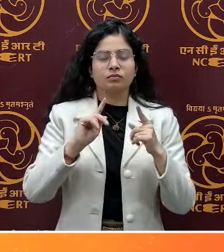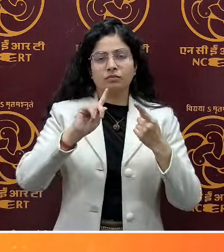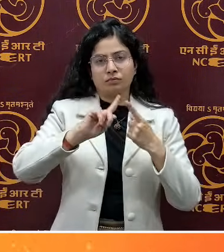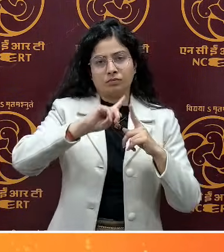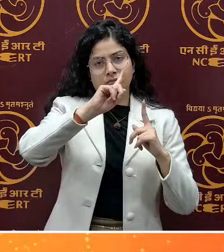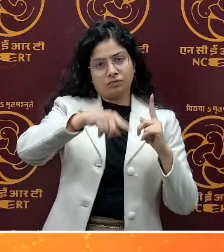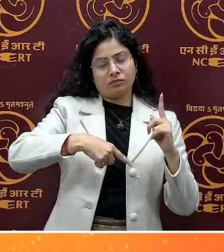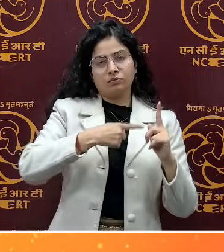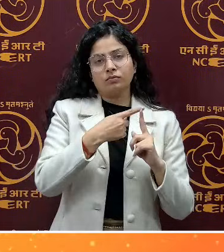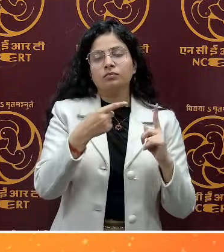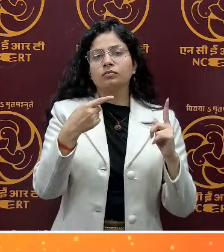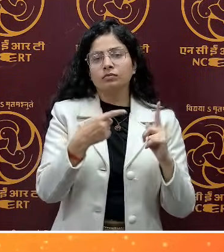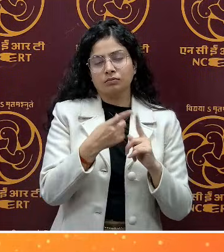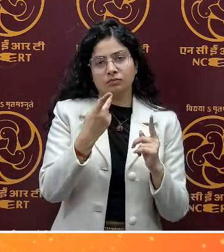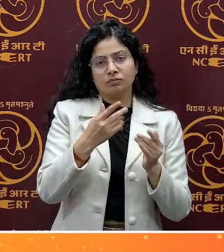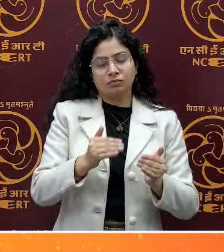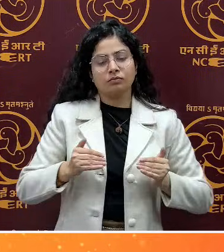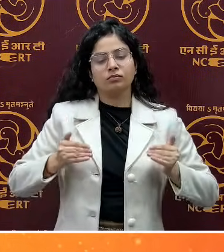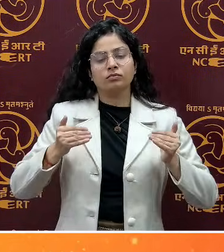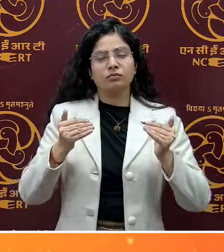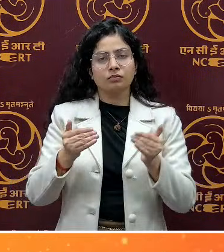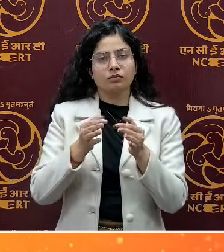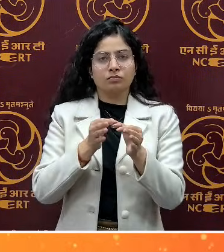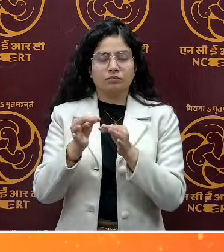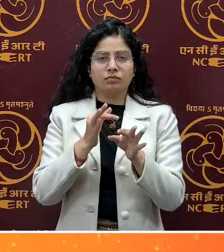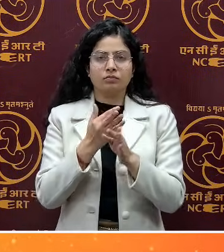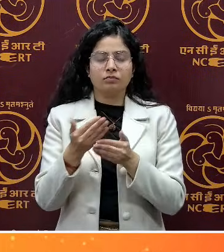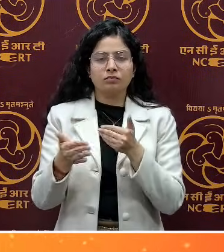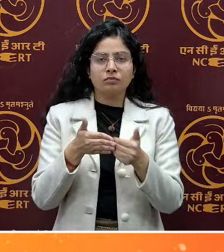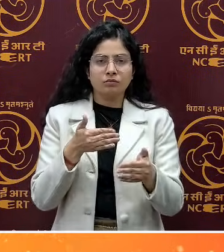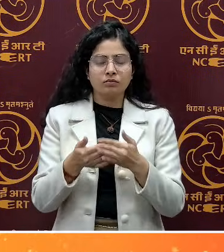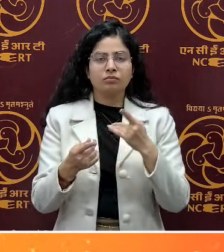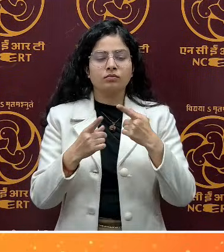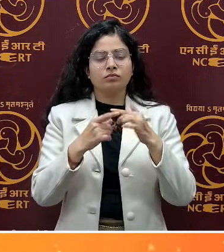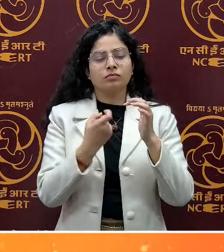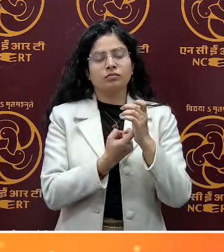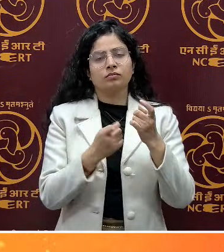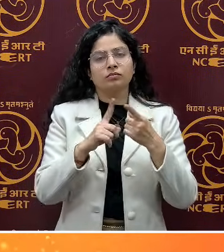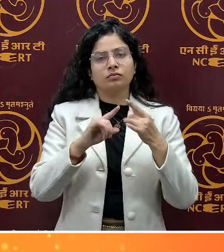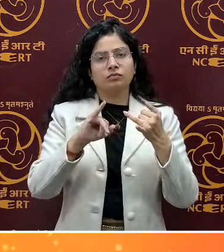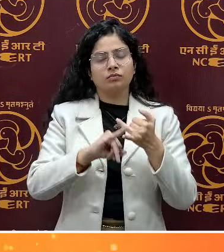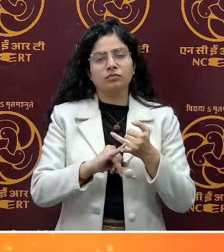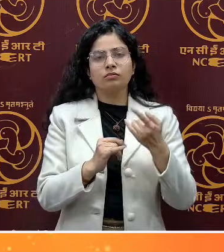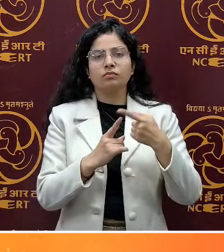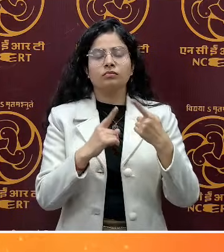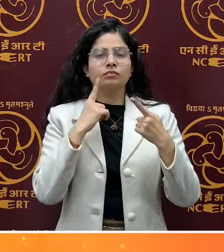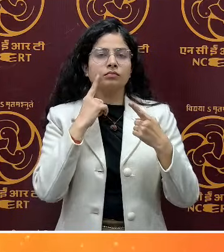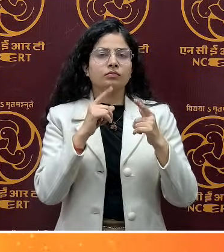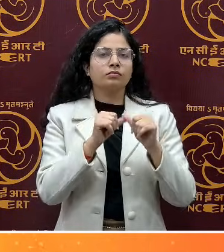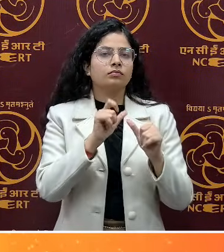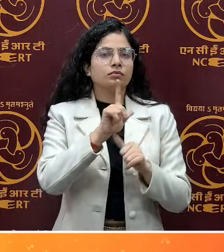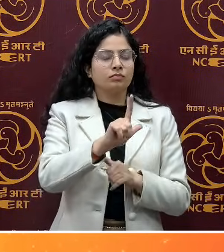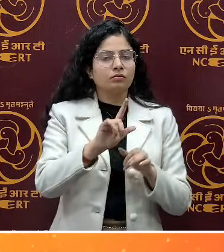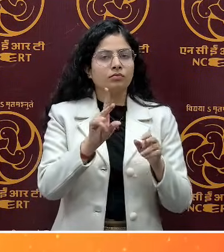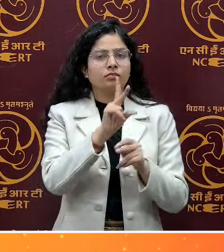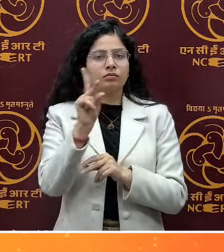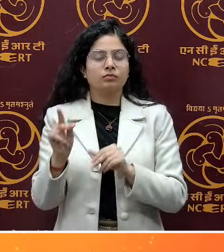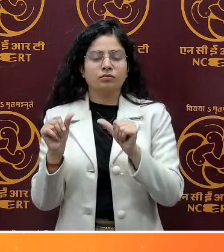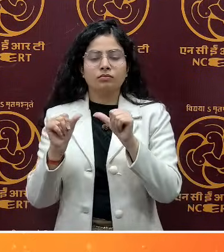ecosystems, they can be further classified as terrestrial ecosystem and aquatic ecosystem. Now